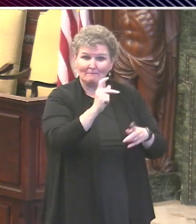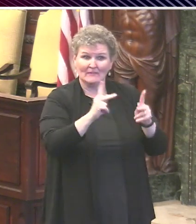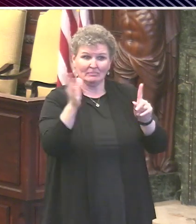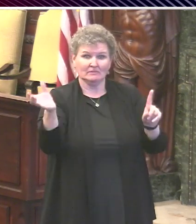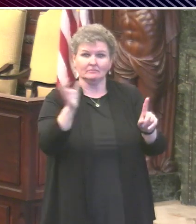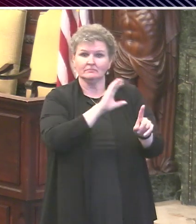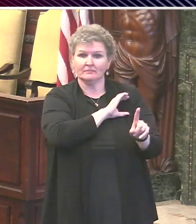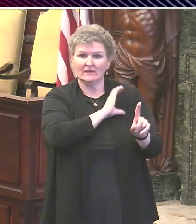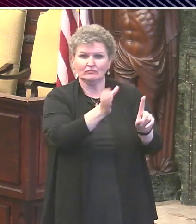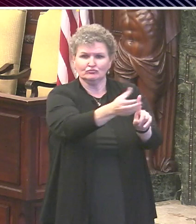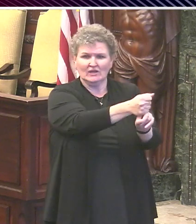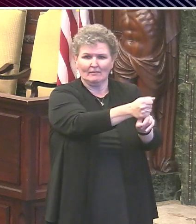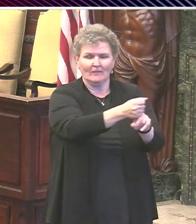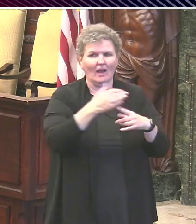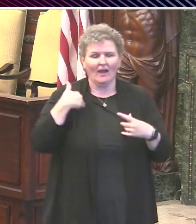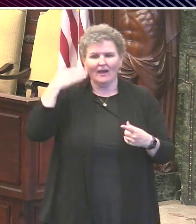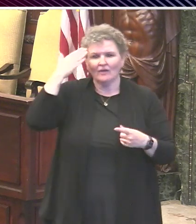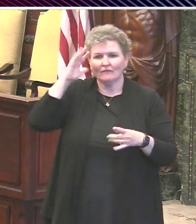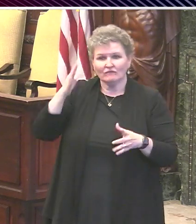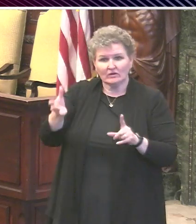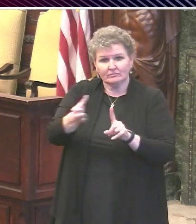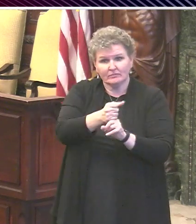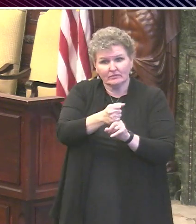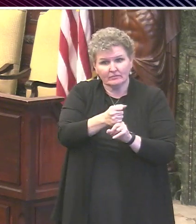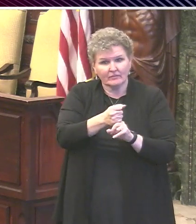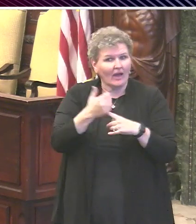not aware of that, Brian, if you know. No, I'm not aware.